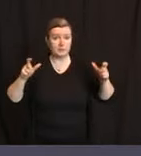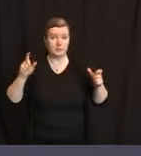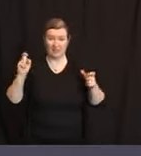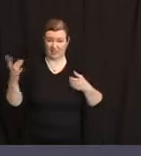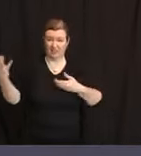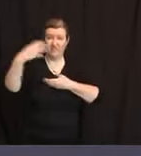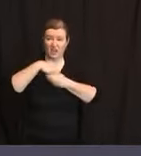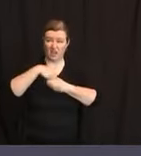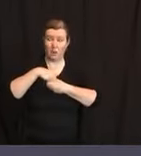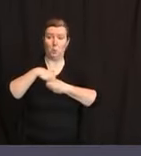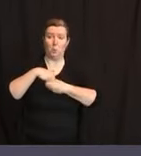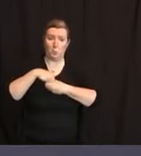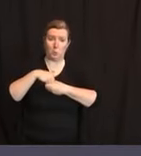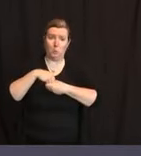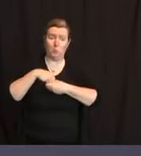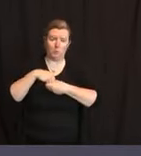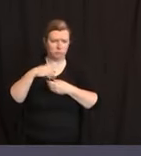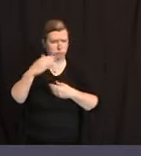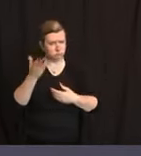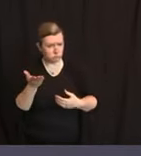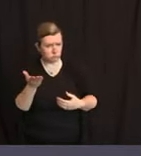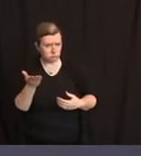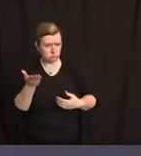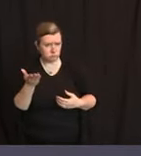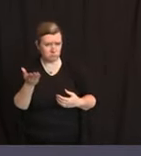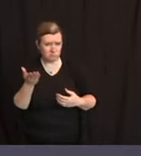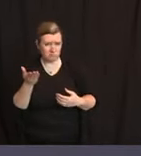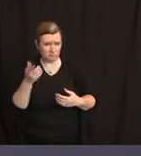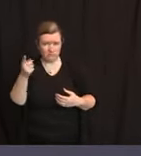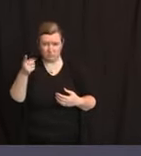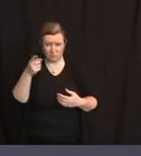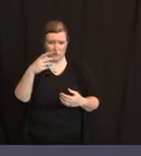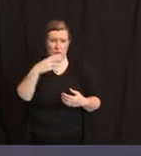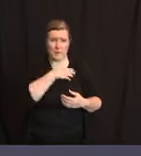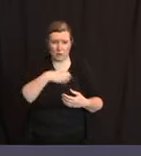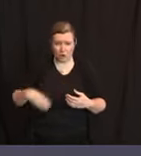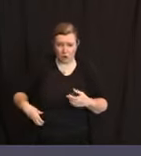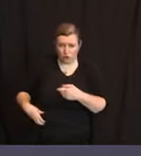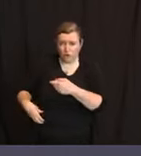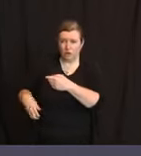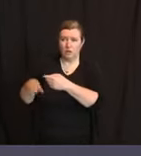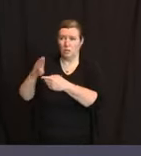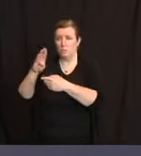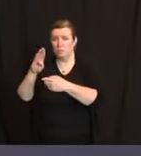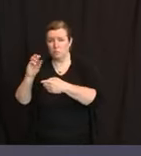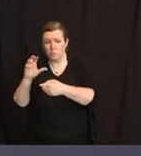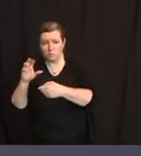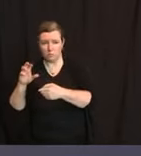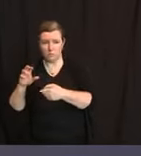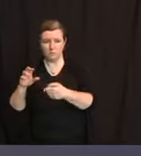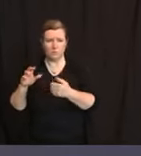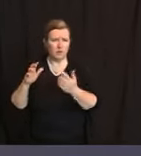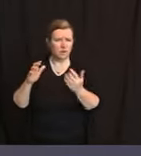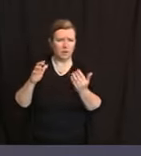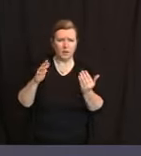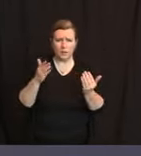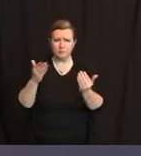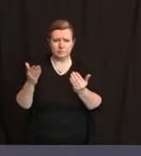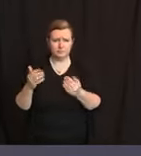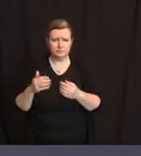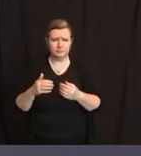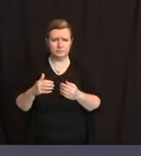you, Governor, from the mayor/freeholder, and from the colonel on this. With regard to enforcement, law enforcement, you